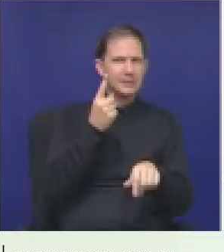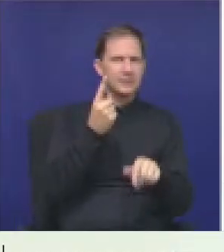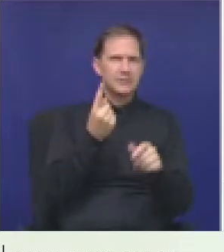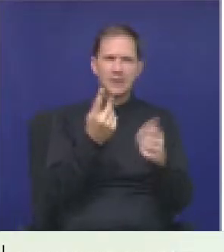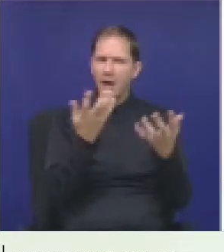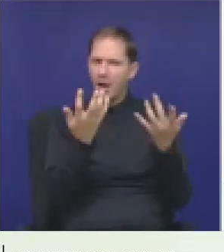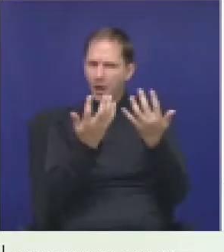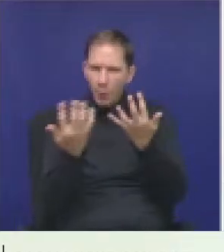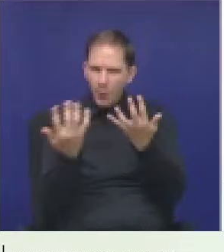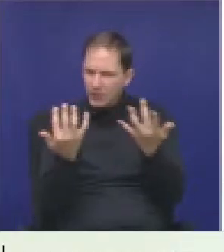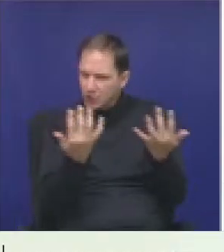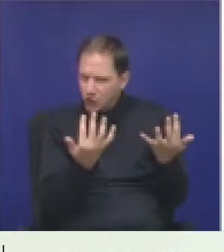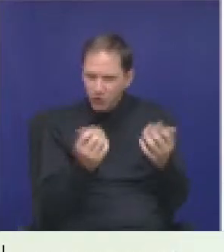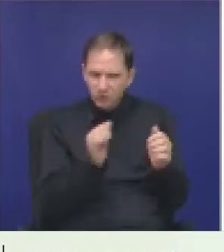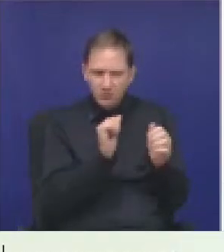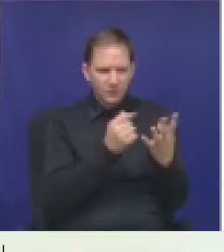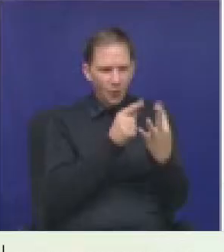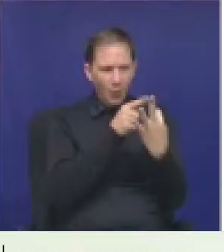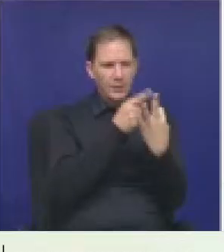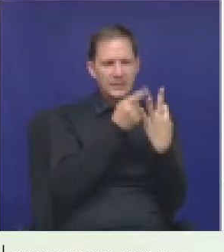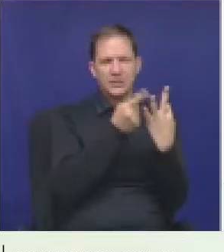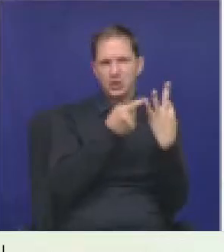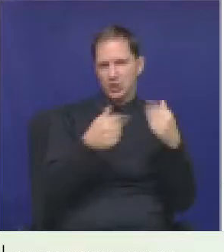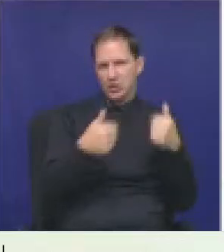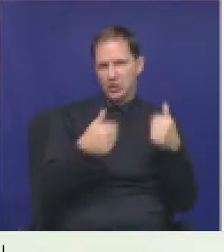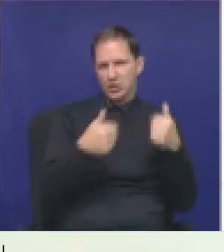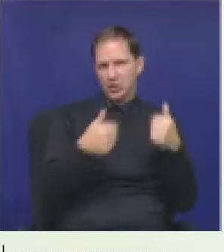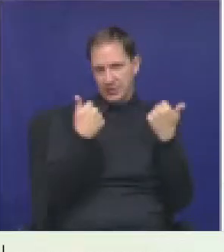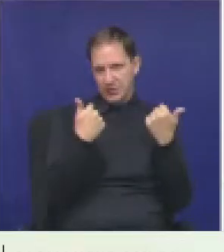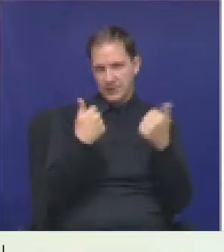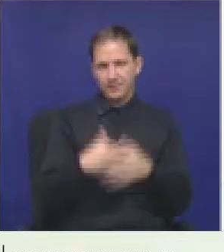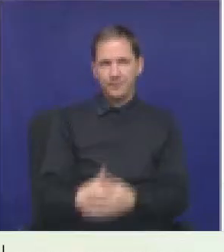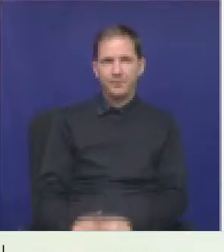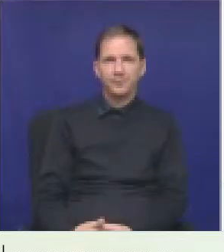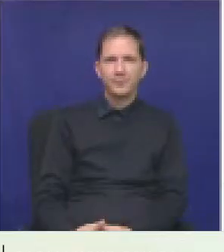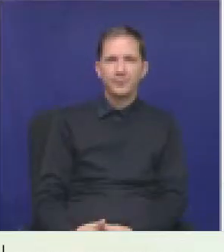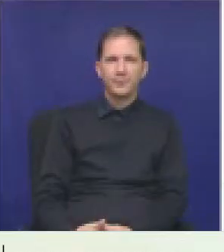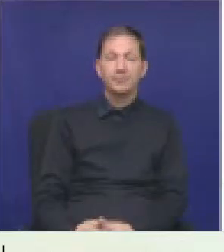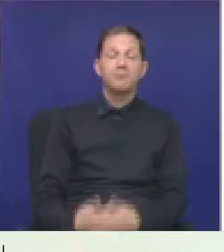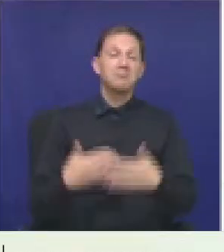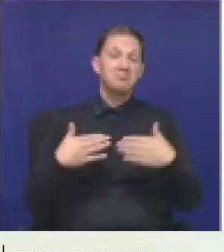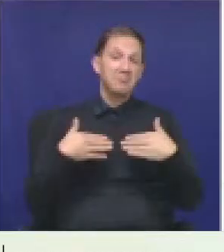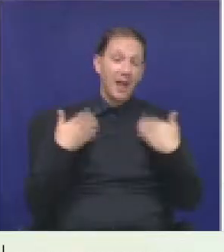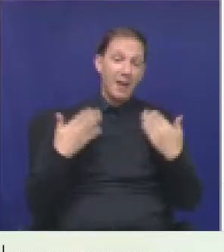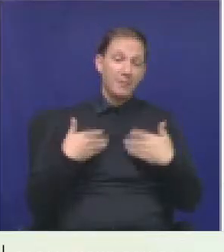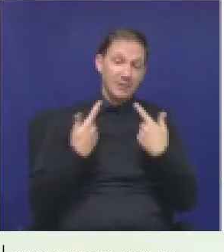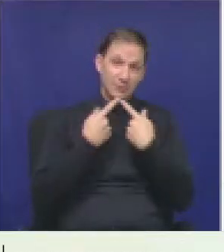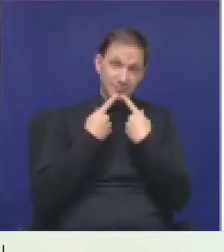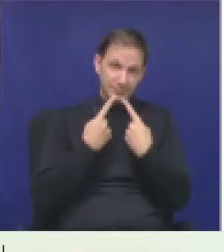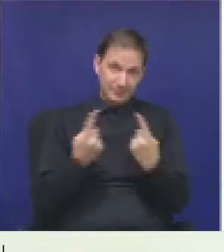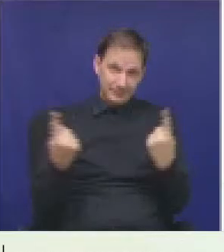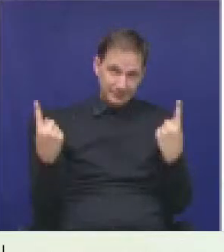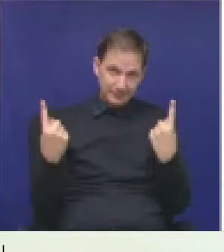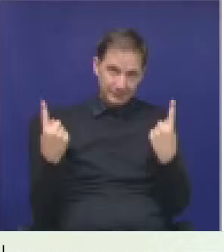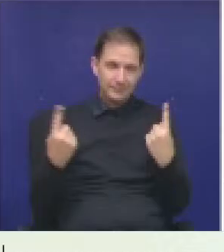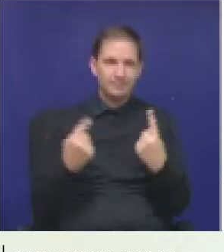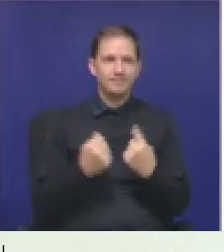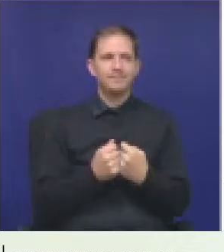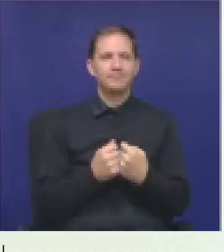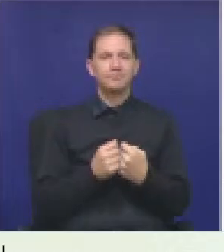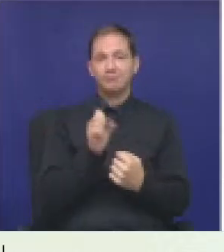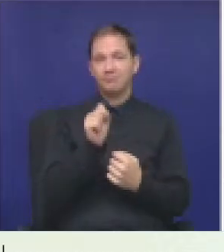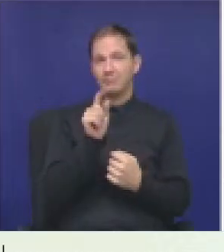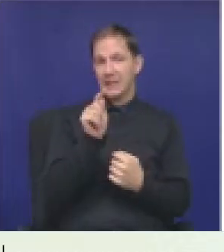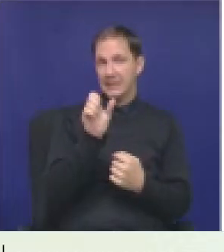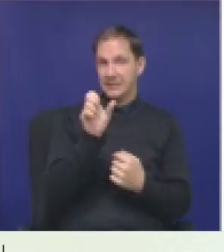characteristics and the root causes of the challenges that we face. I'm also pleased to announce that as part of the Economic Statistics Suite, Stats SA has published